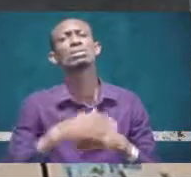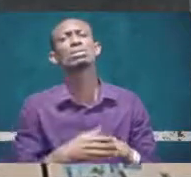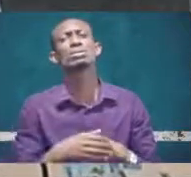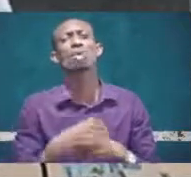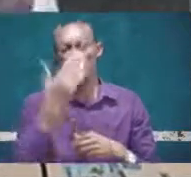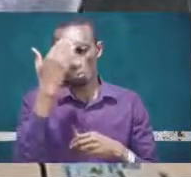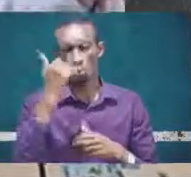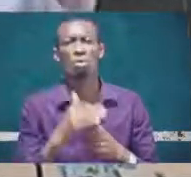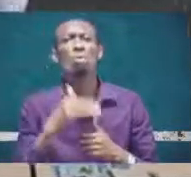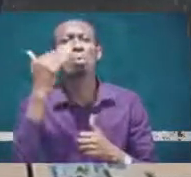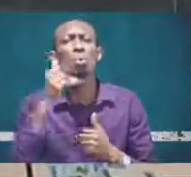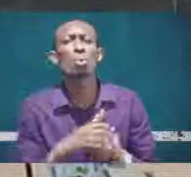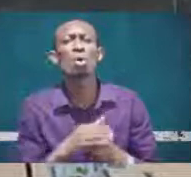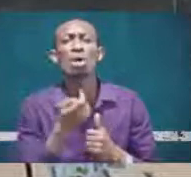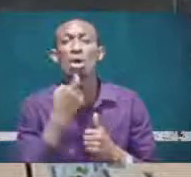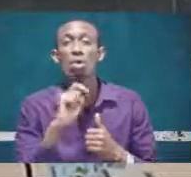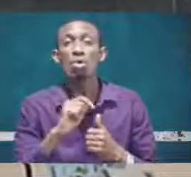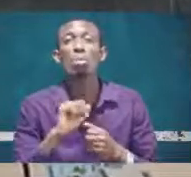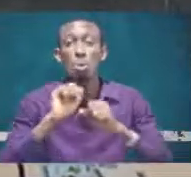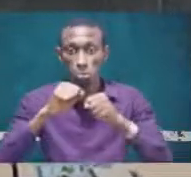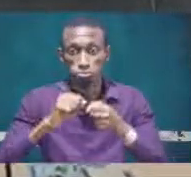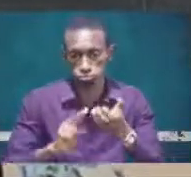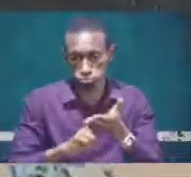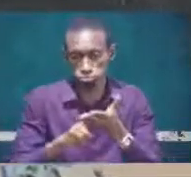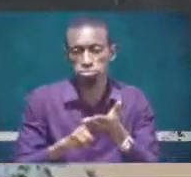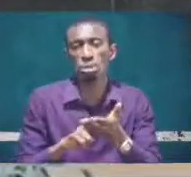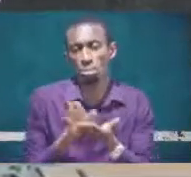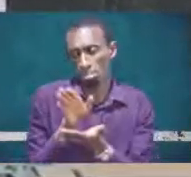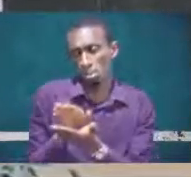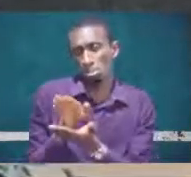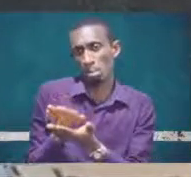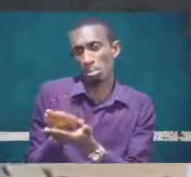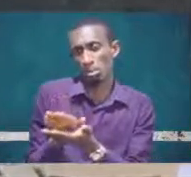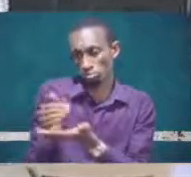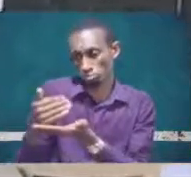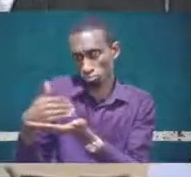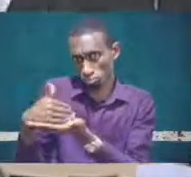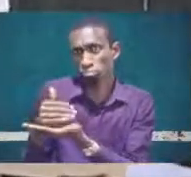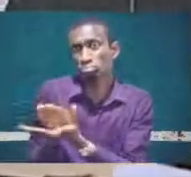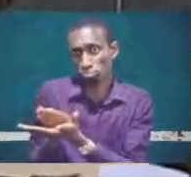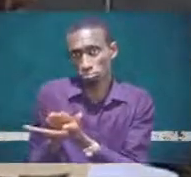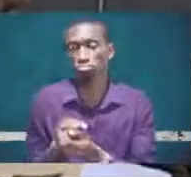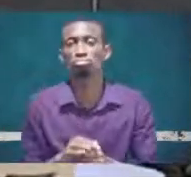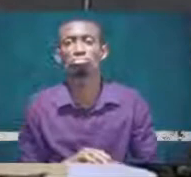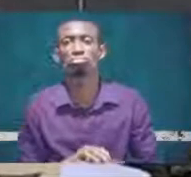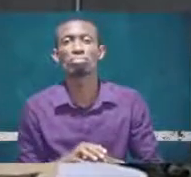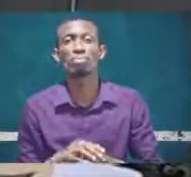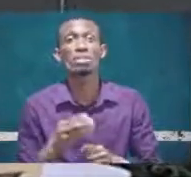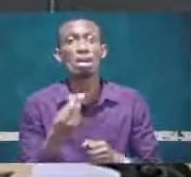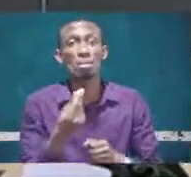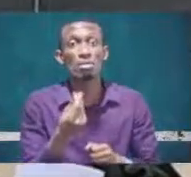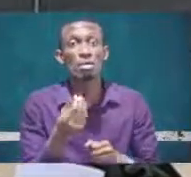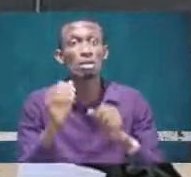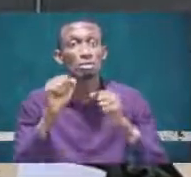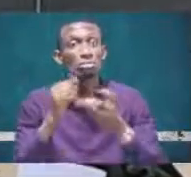be durable? To act as a store of value. And even the materials that are used to make money should be